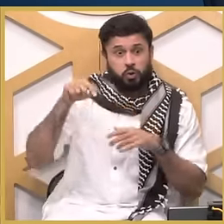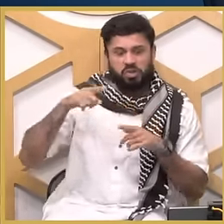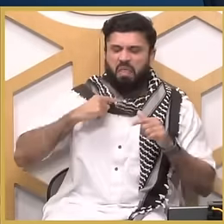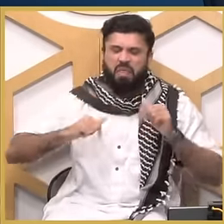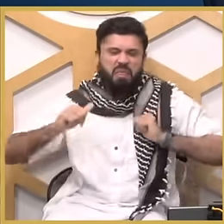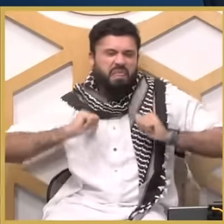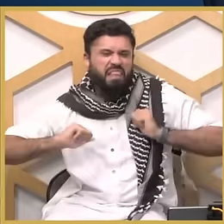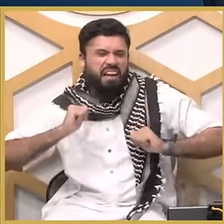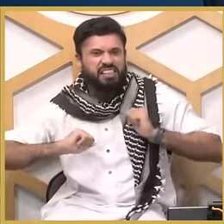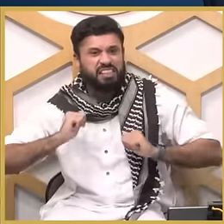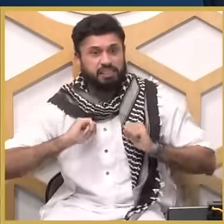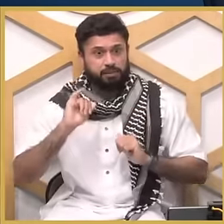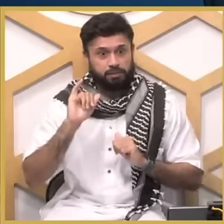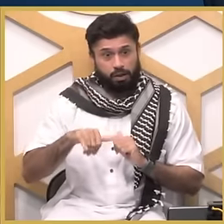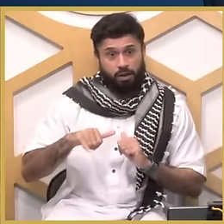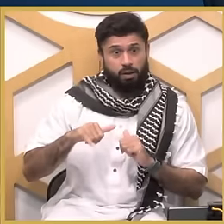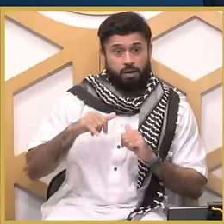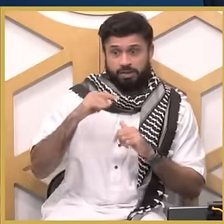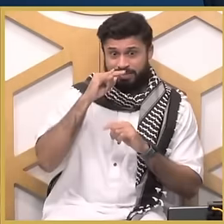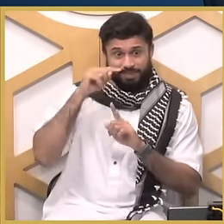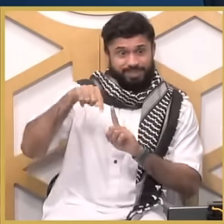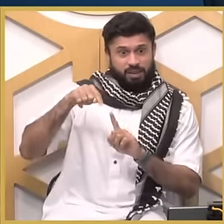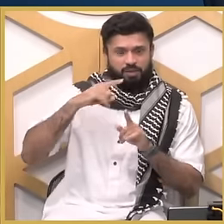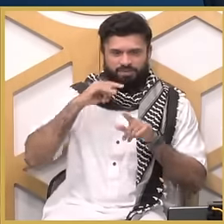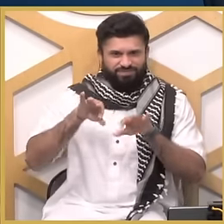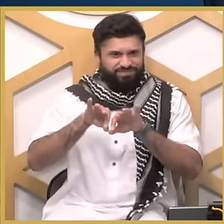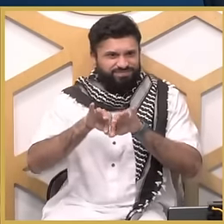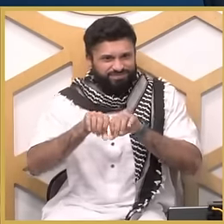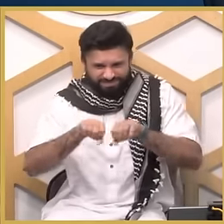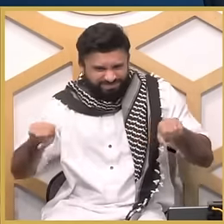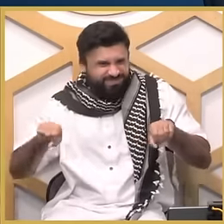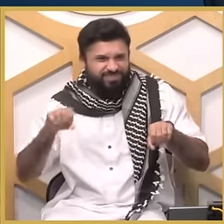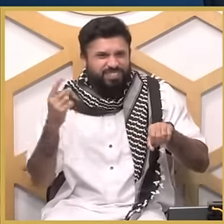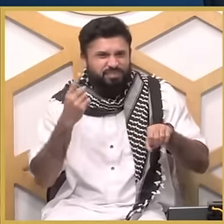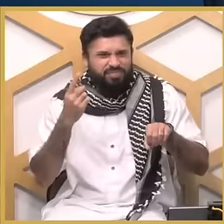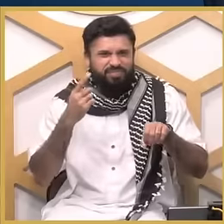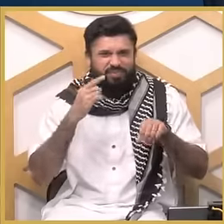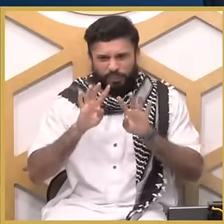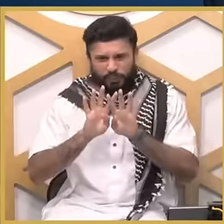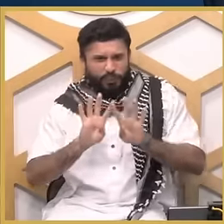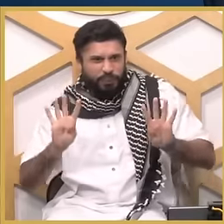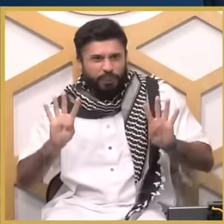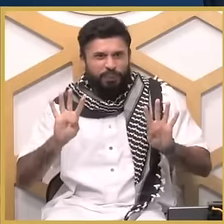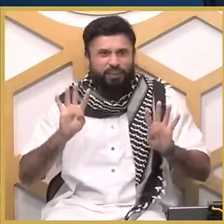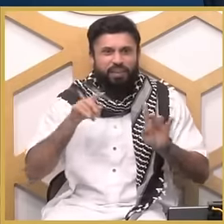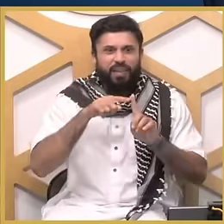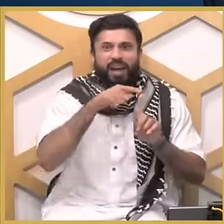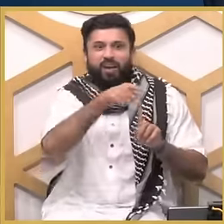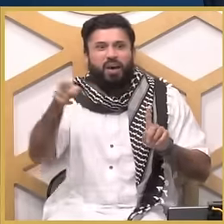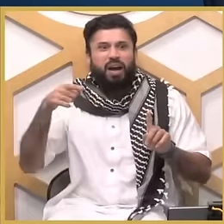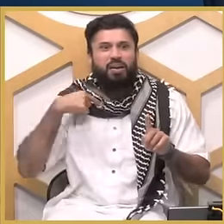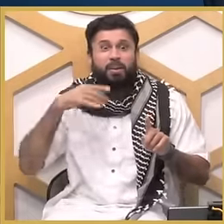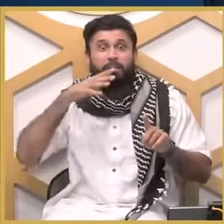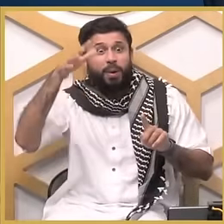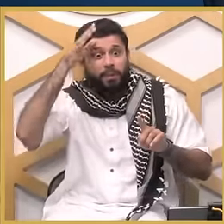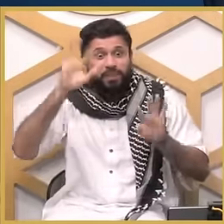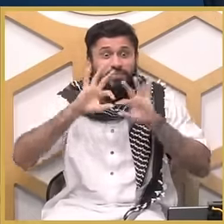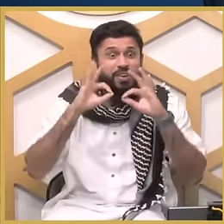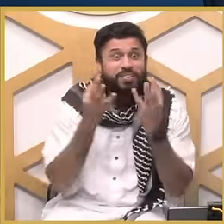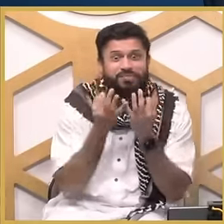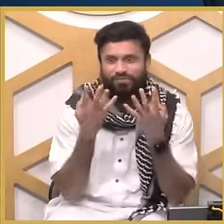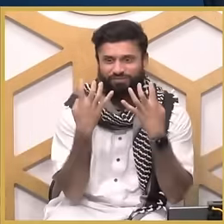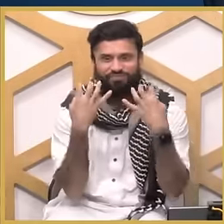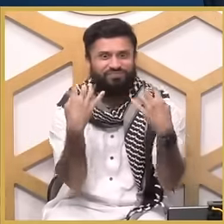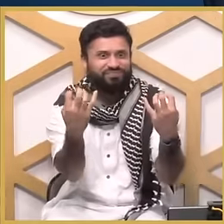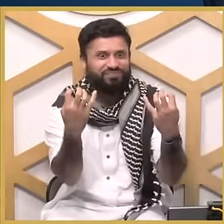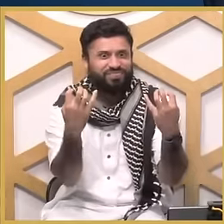this young child that is looking through all the crowd. Everybody's happy, except for this child just kind of keep like worrying and